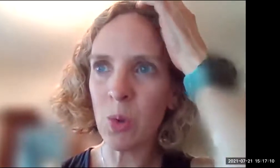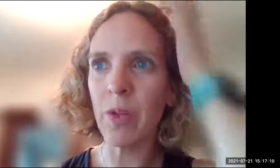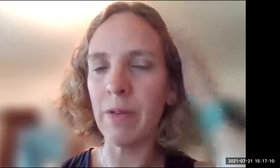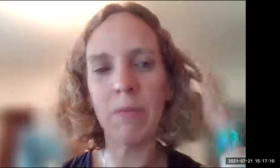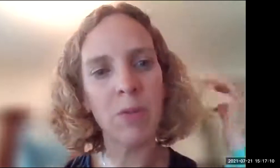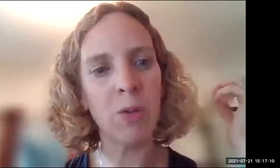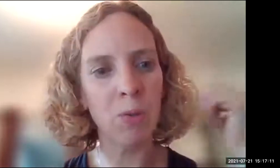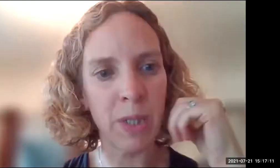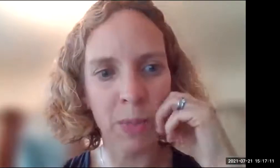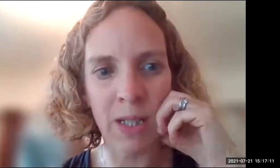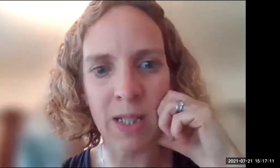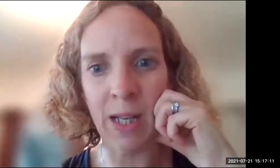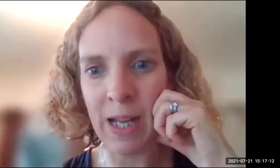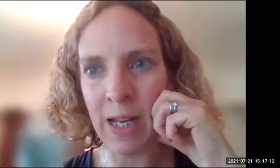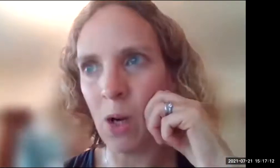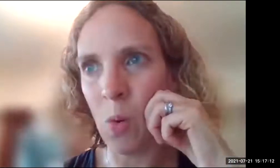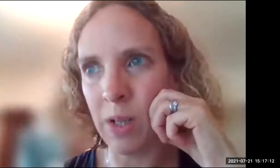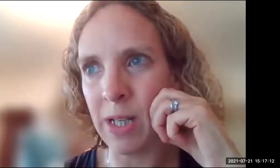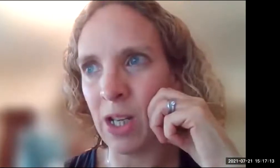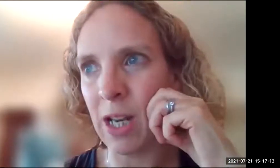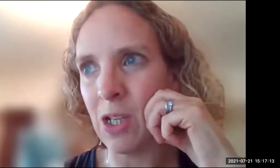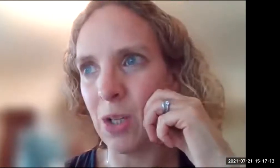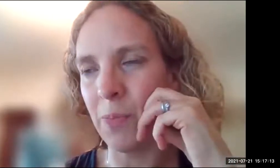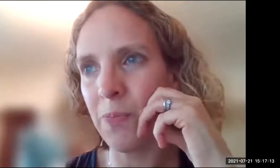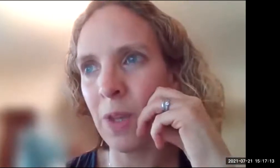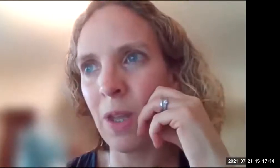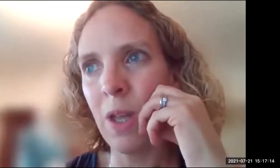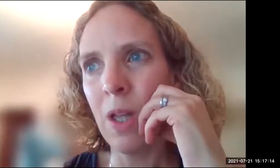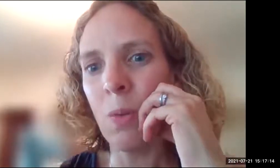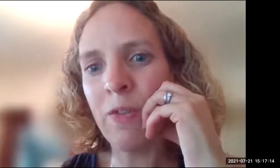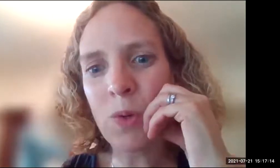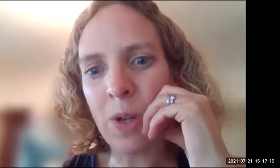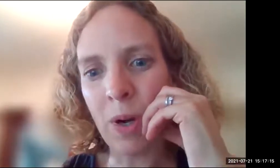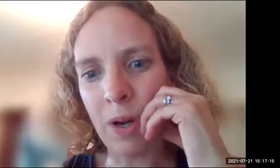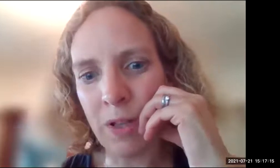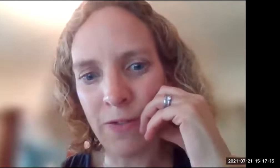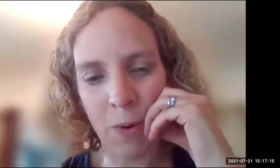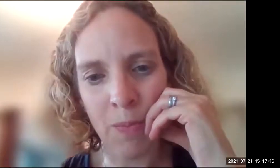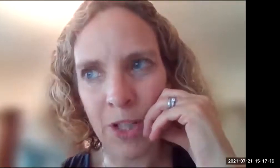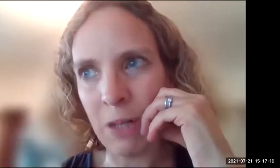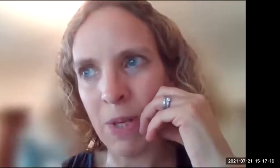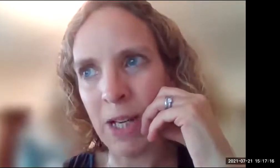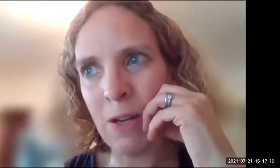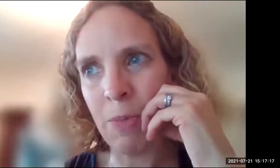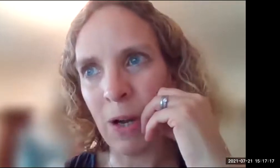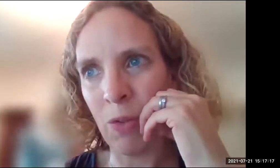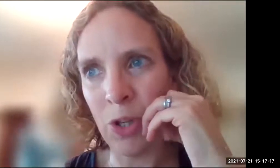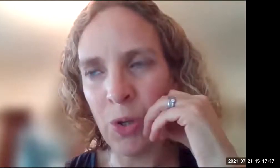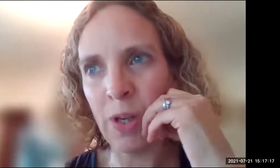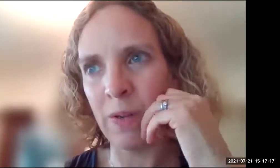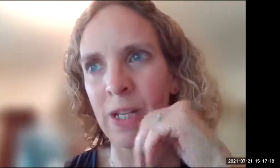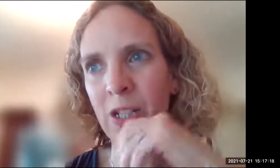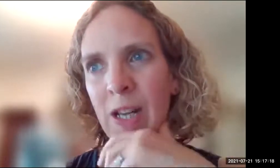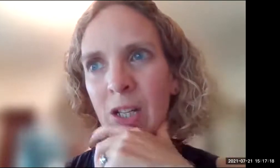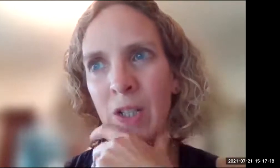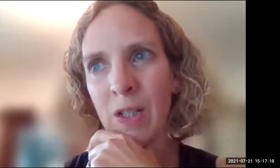to make sure that children with disabilities are gaining a quality education. We've also heard from the GPE about the